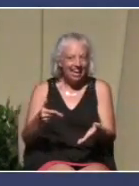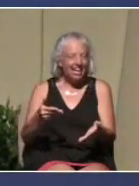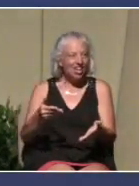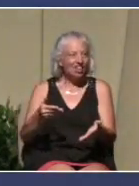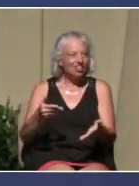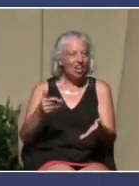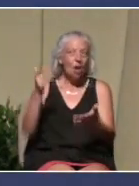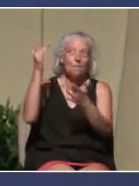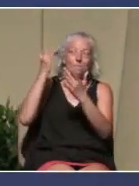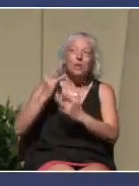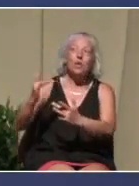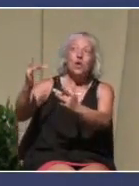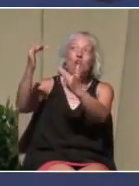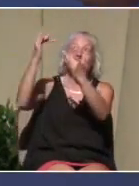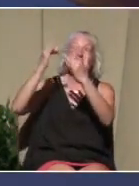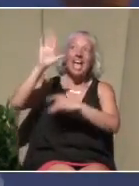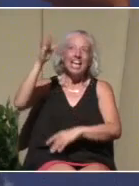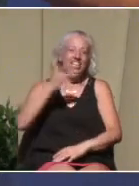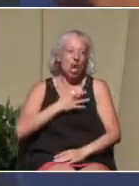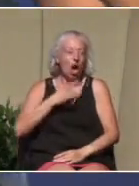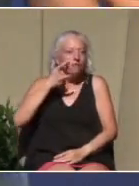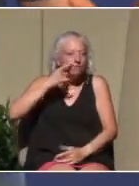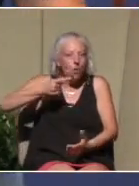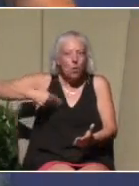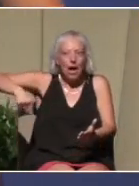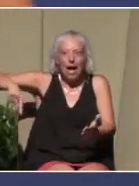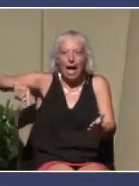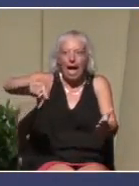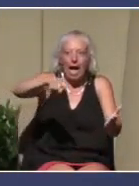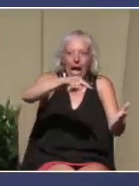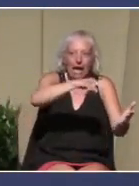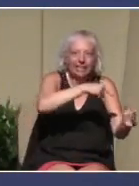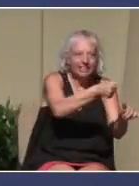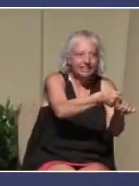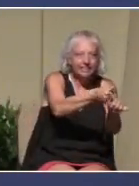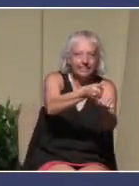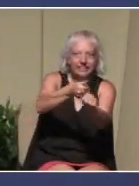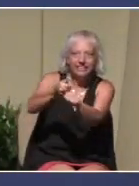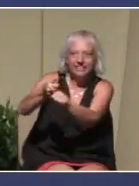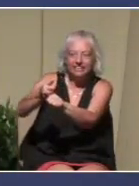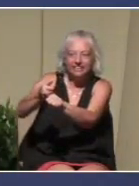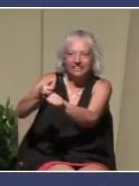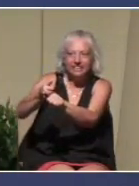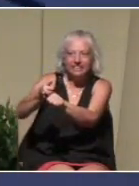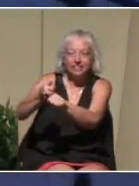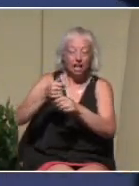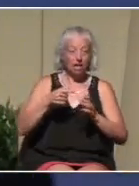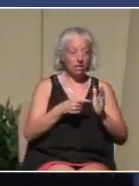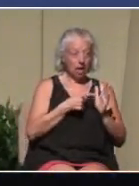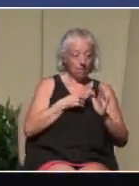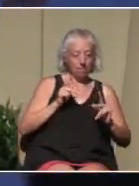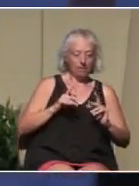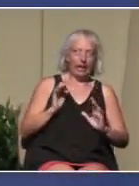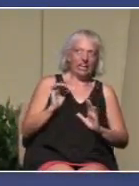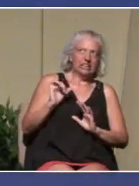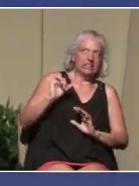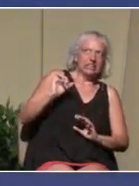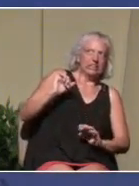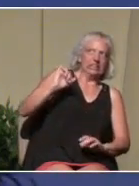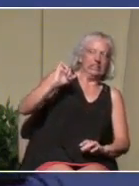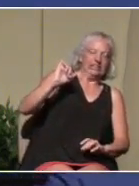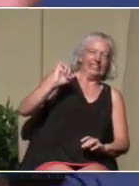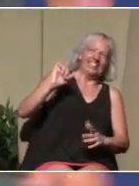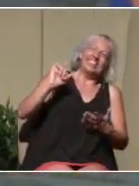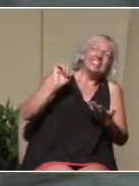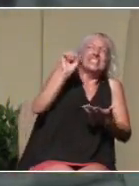all of that heart is there for you right now. And sometimes there are some people who are resisting that. And you're saying,